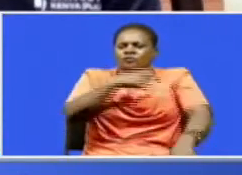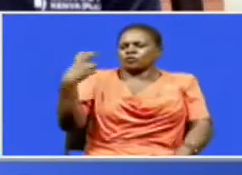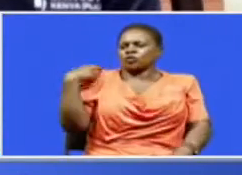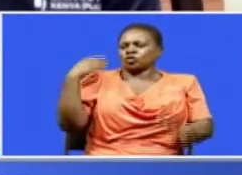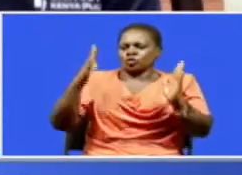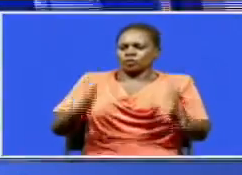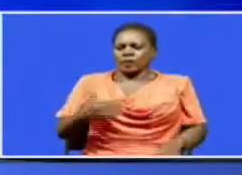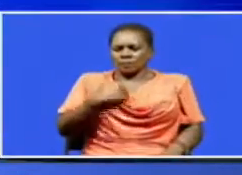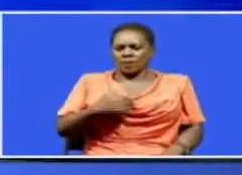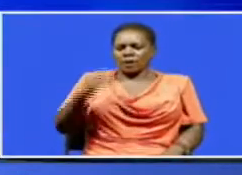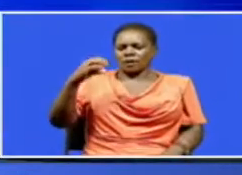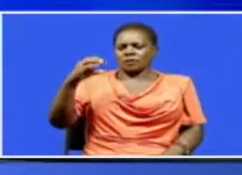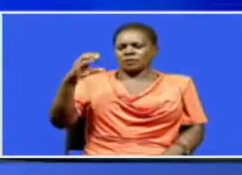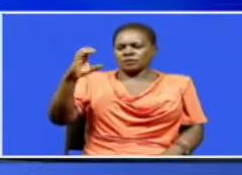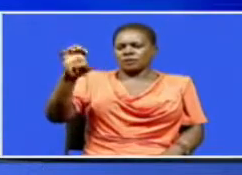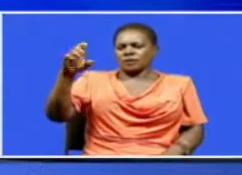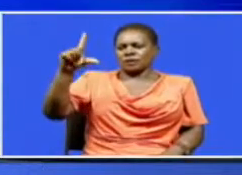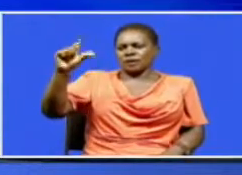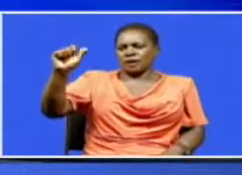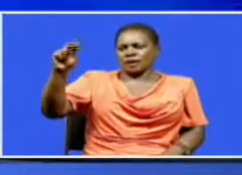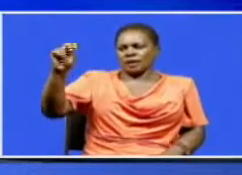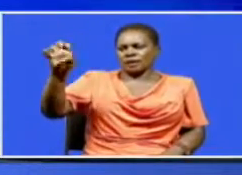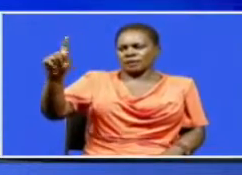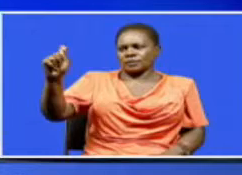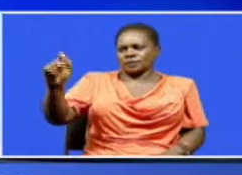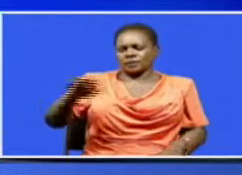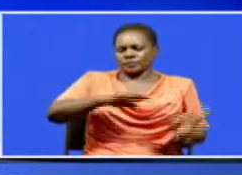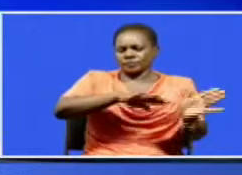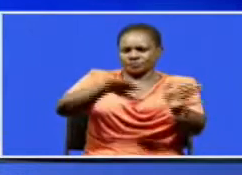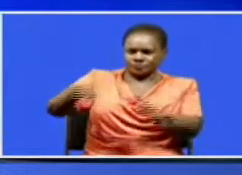pathologist and group CEO at Lancet. Now,